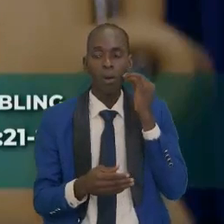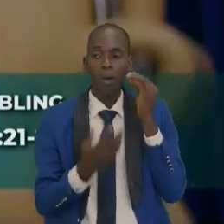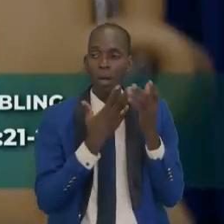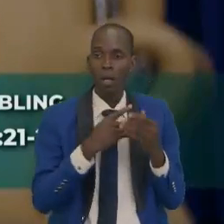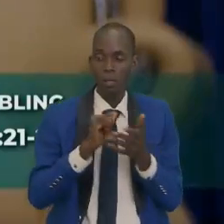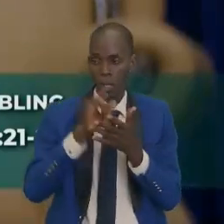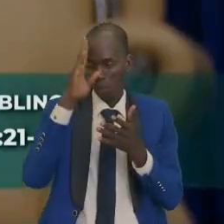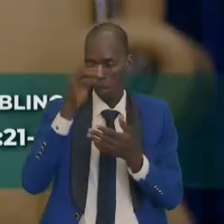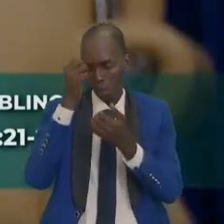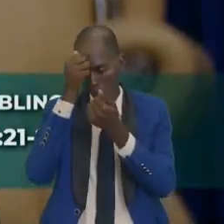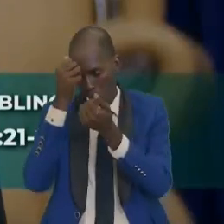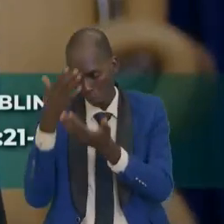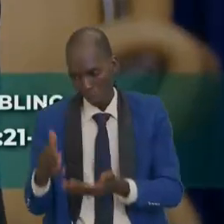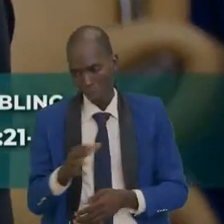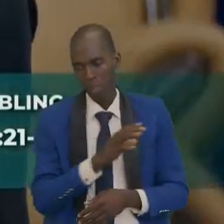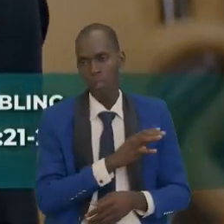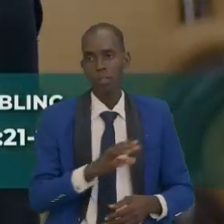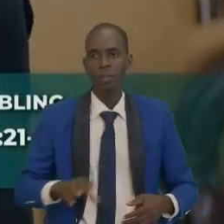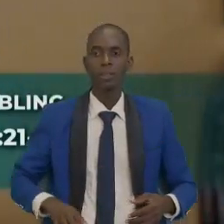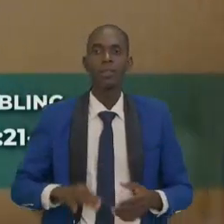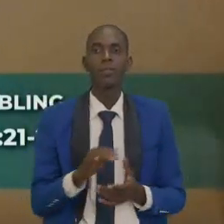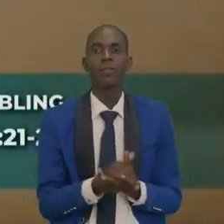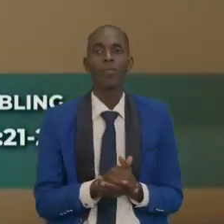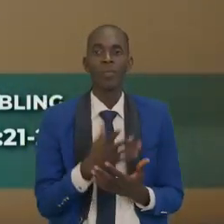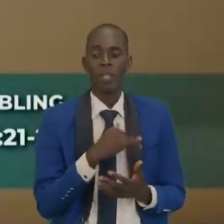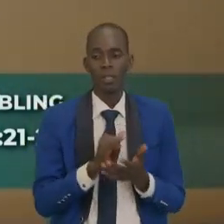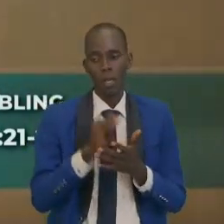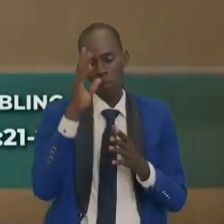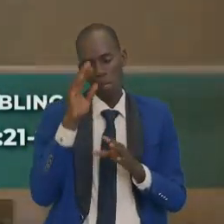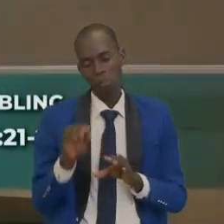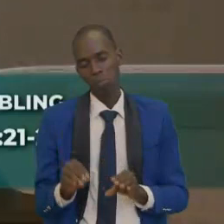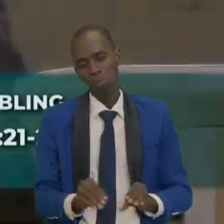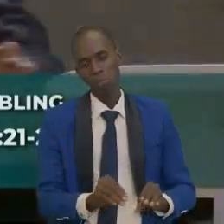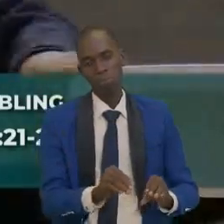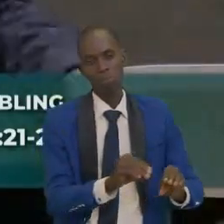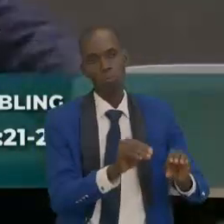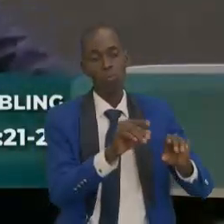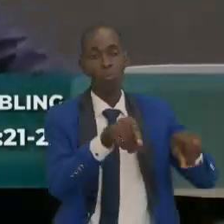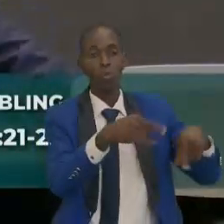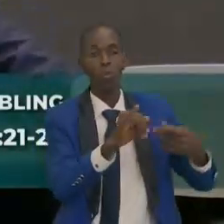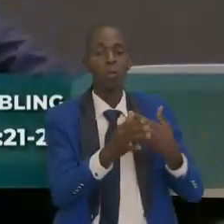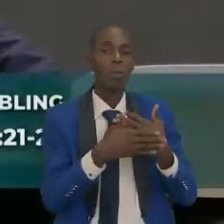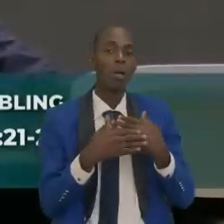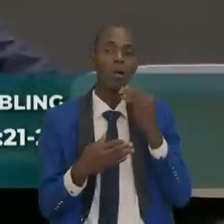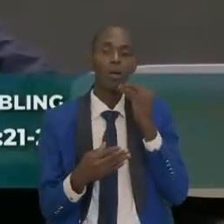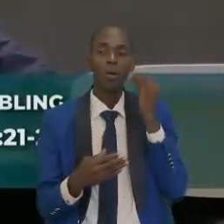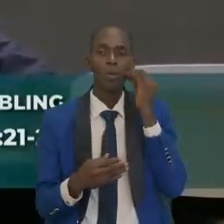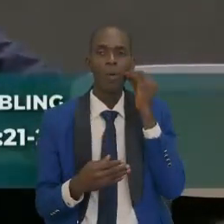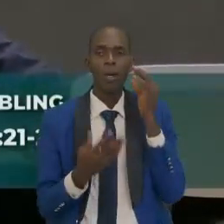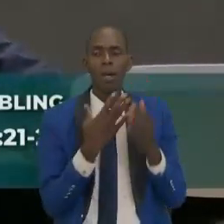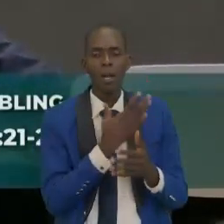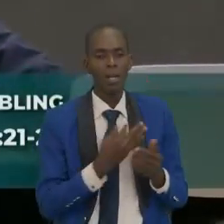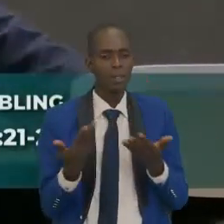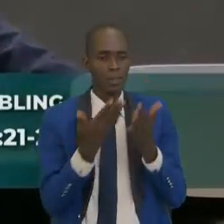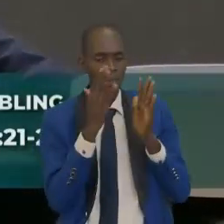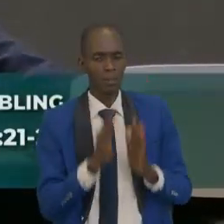will be and he went it was going back home and his servants came